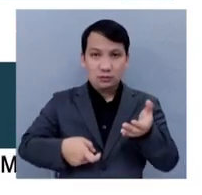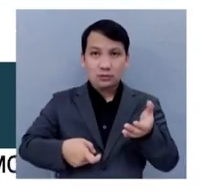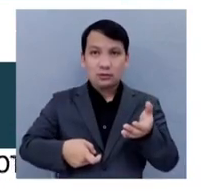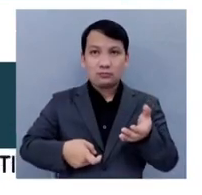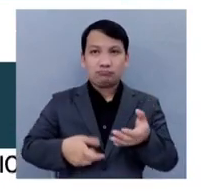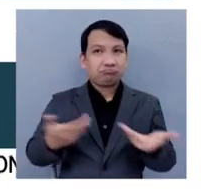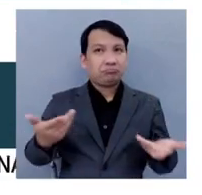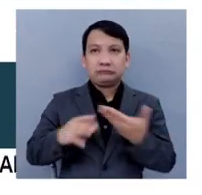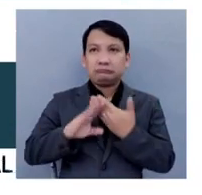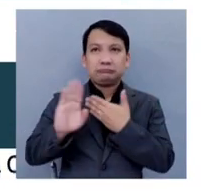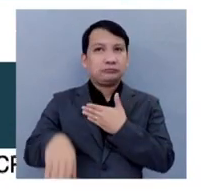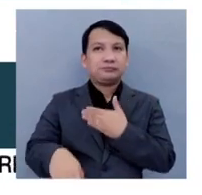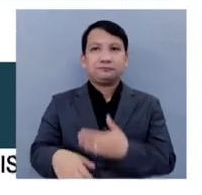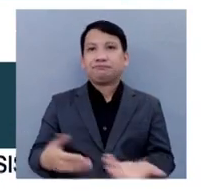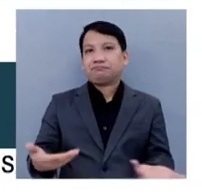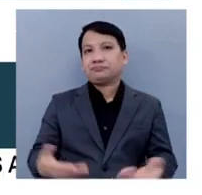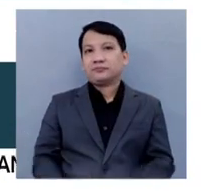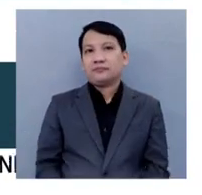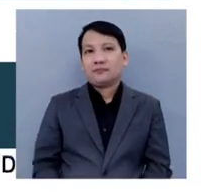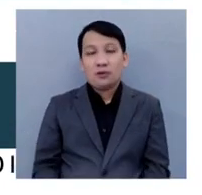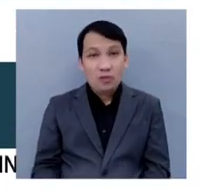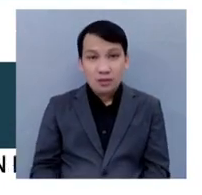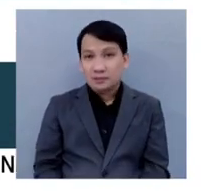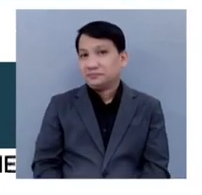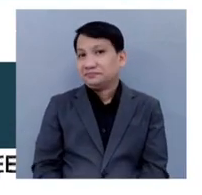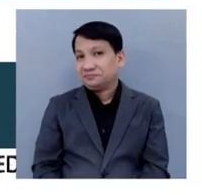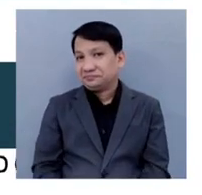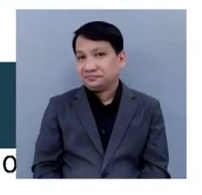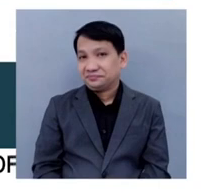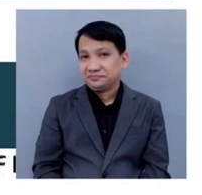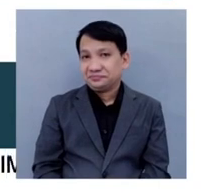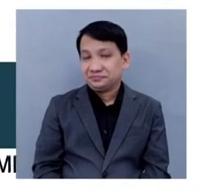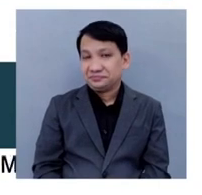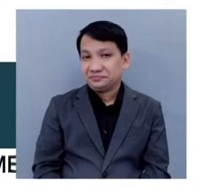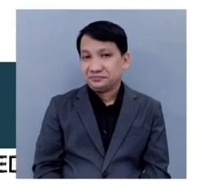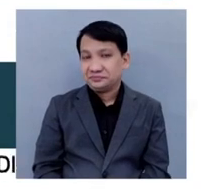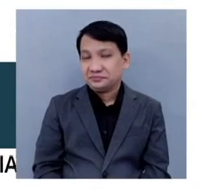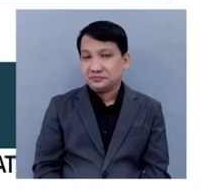back. So it just shows how